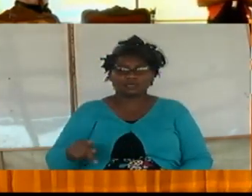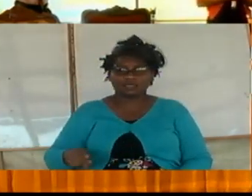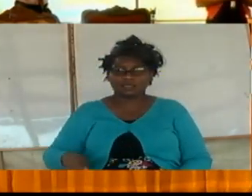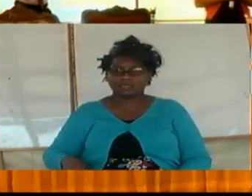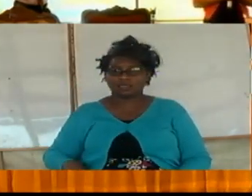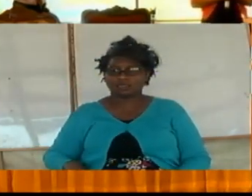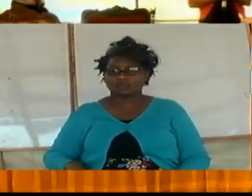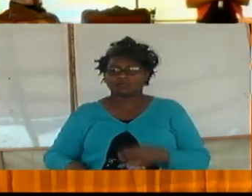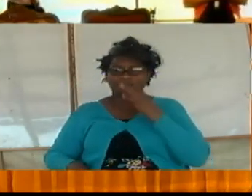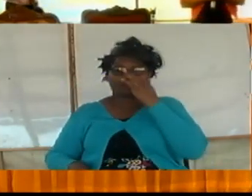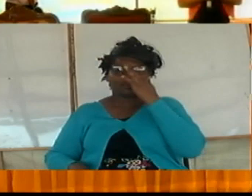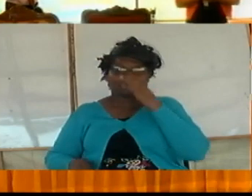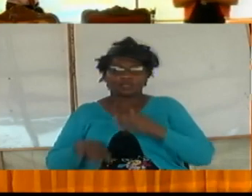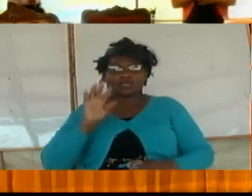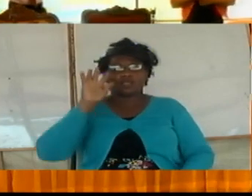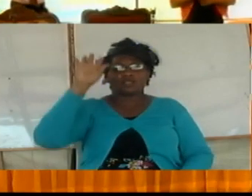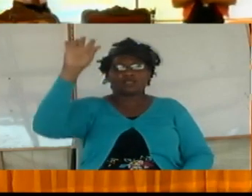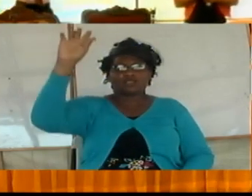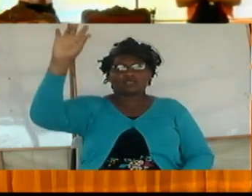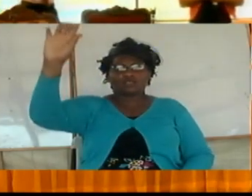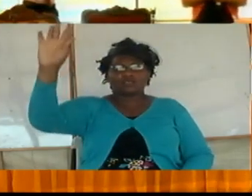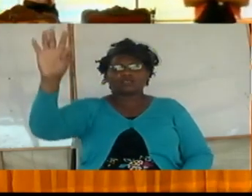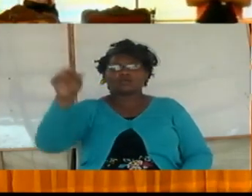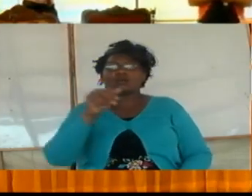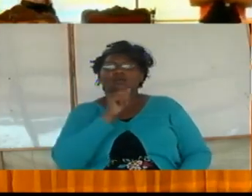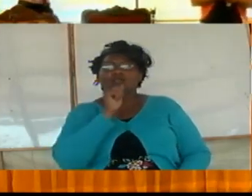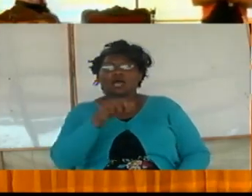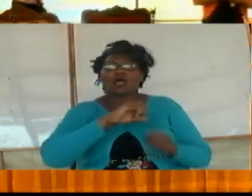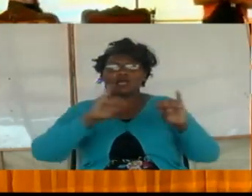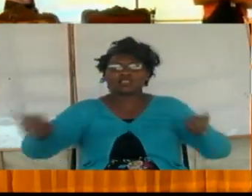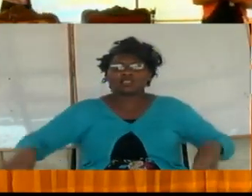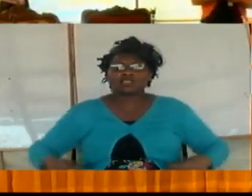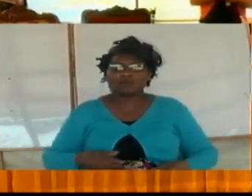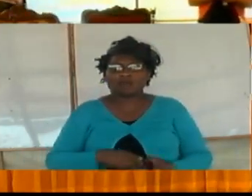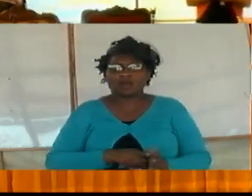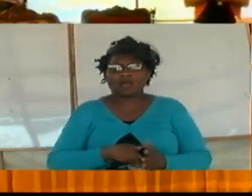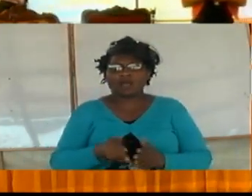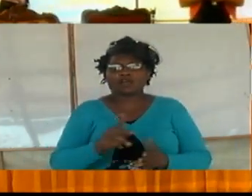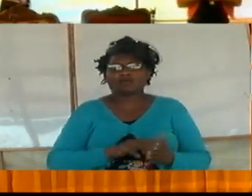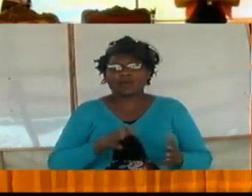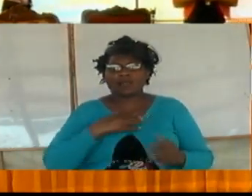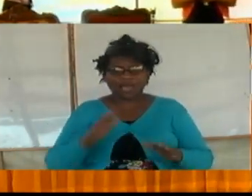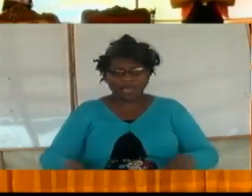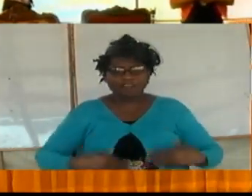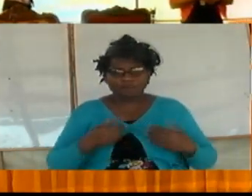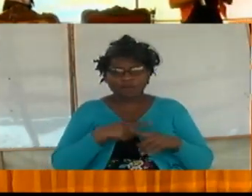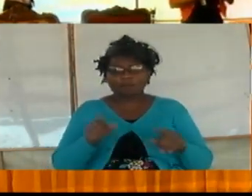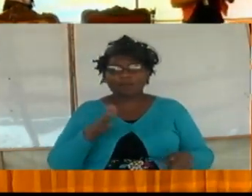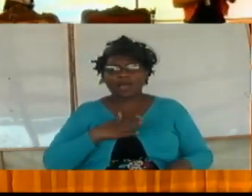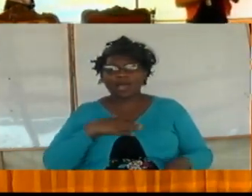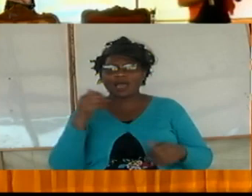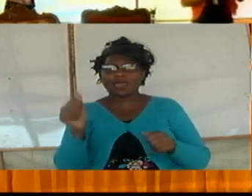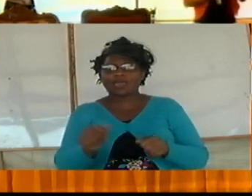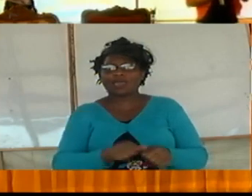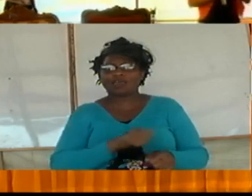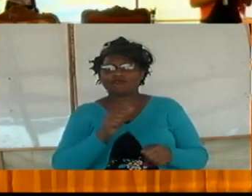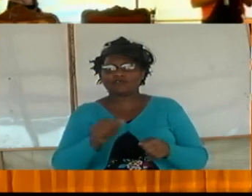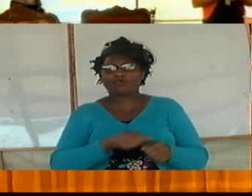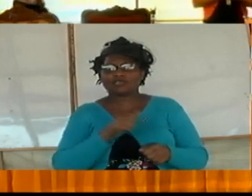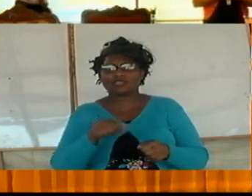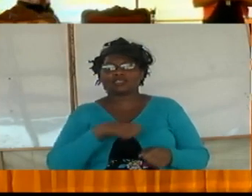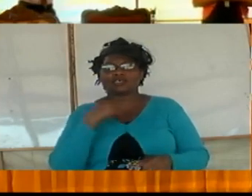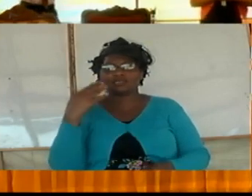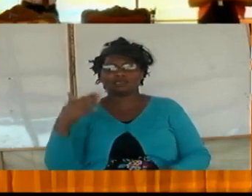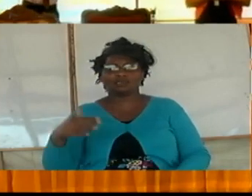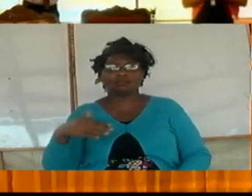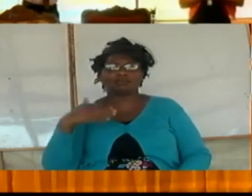Praise God. Thank you, O King. Hallelujah, hallelujah. You're not just a part of my life, but my